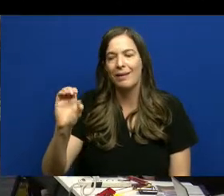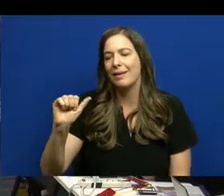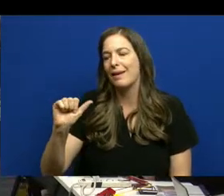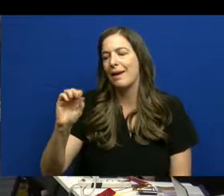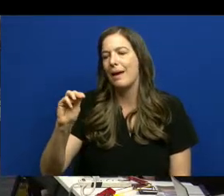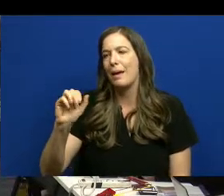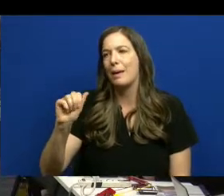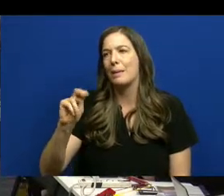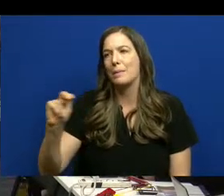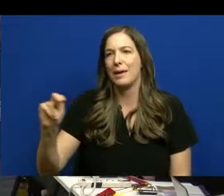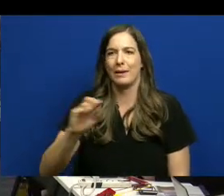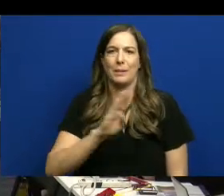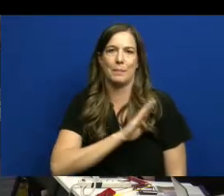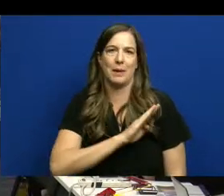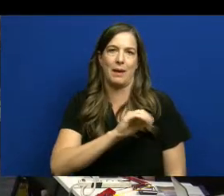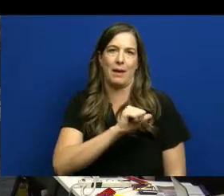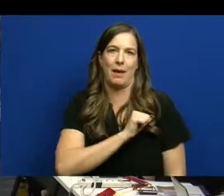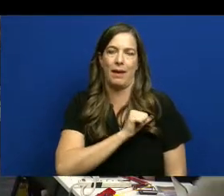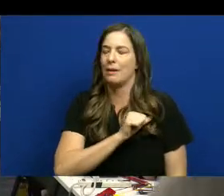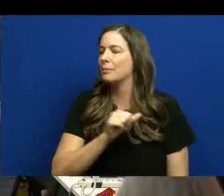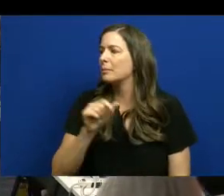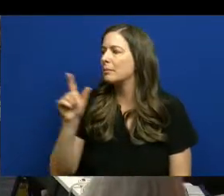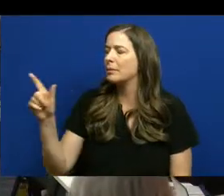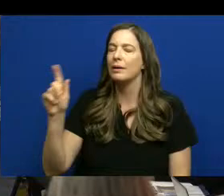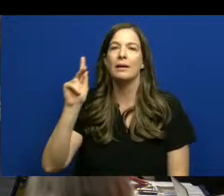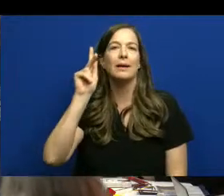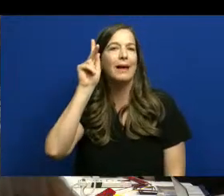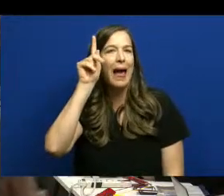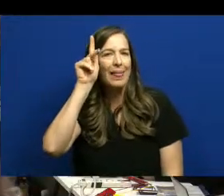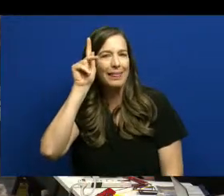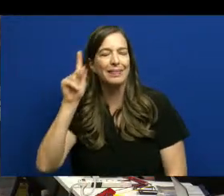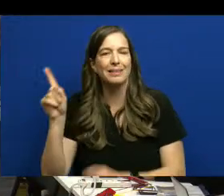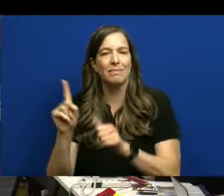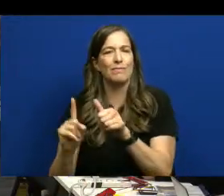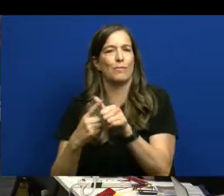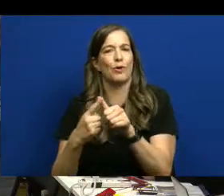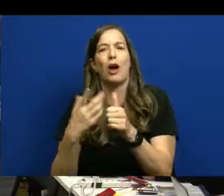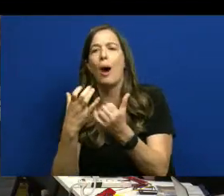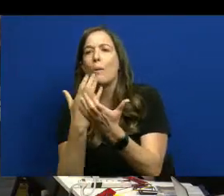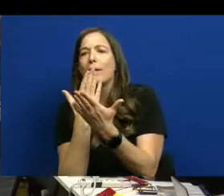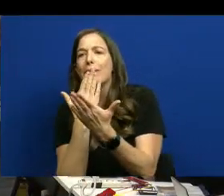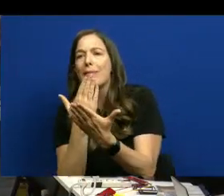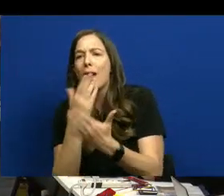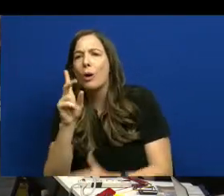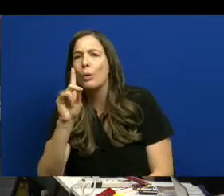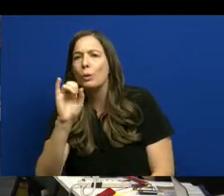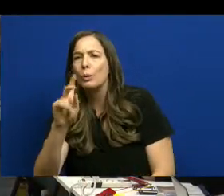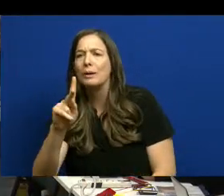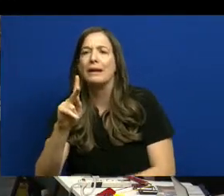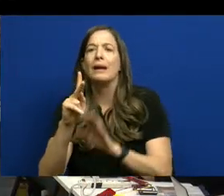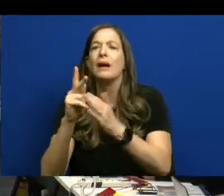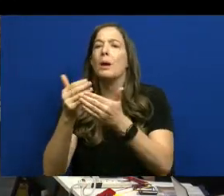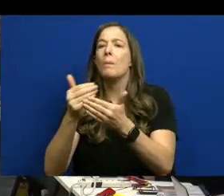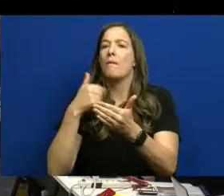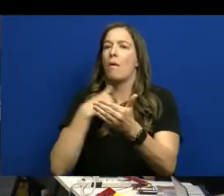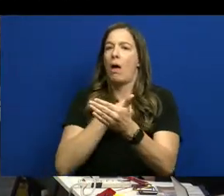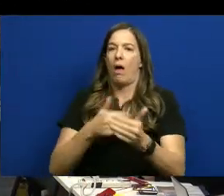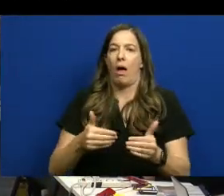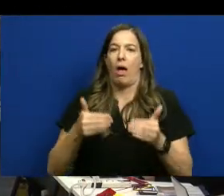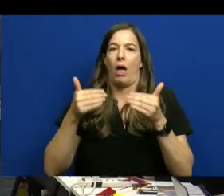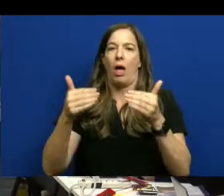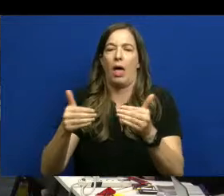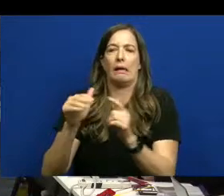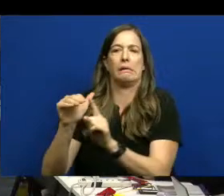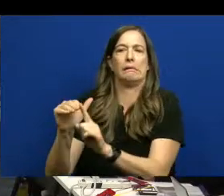This is Commissioner Cienko. I want to say thank you, Dick. Before the next public comment, I want to remind everyone that you have